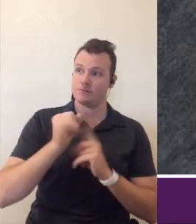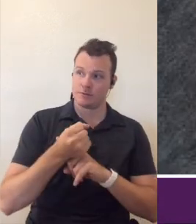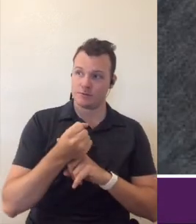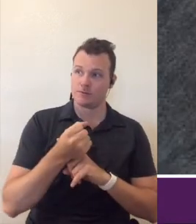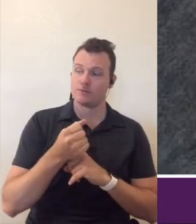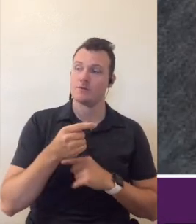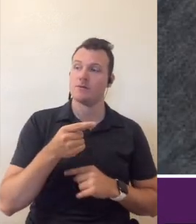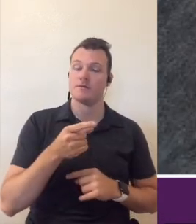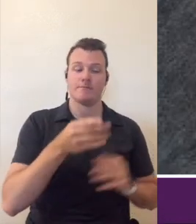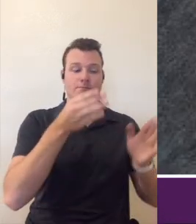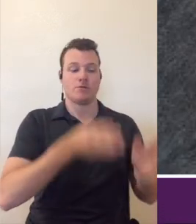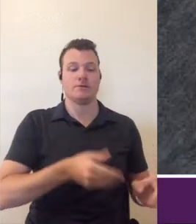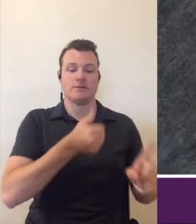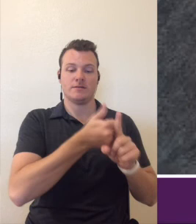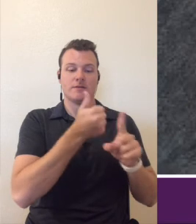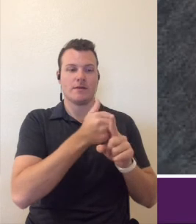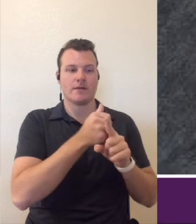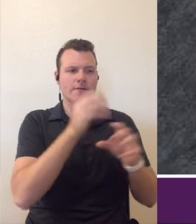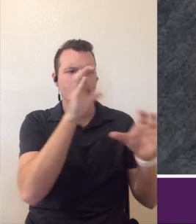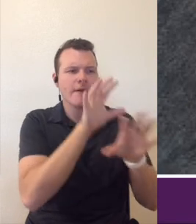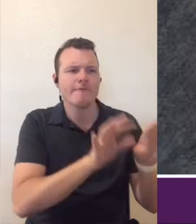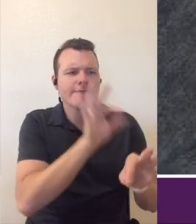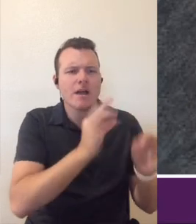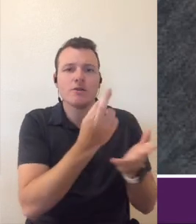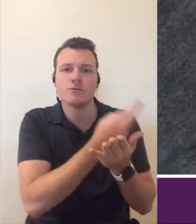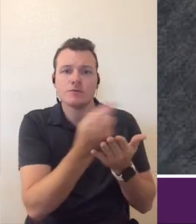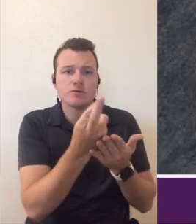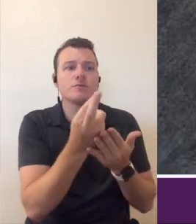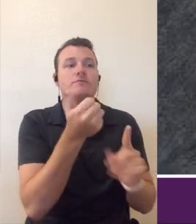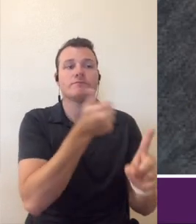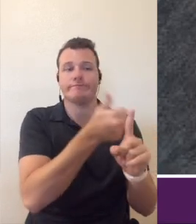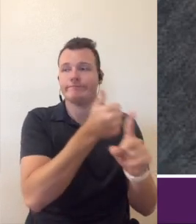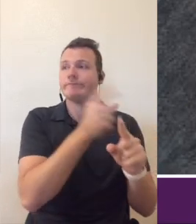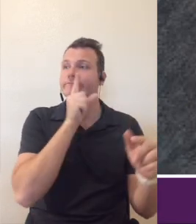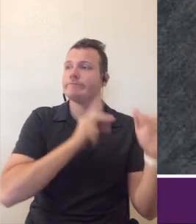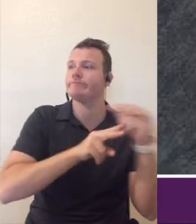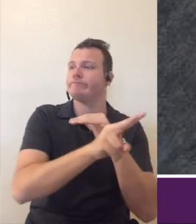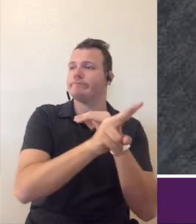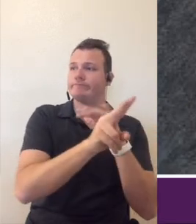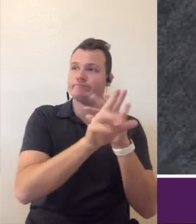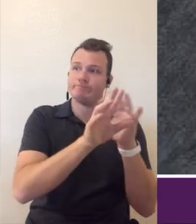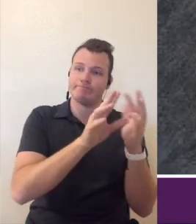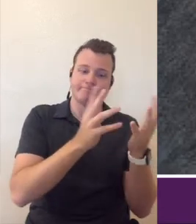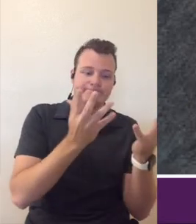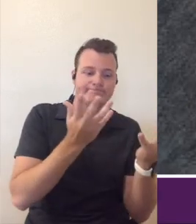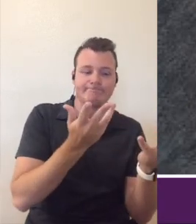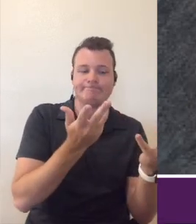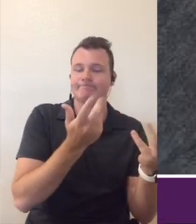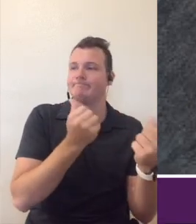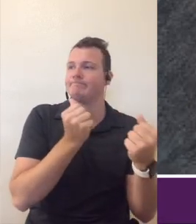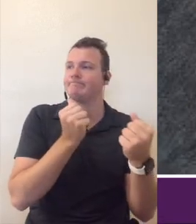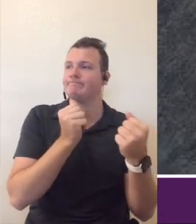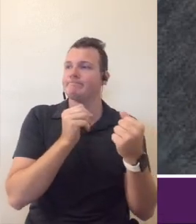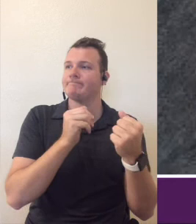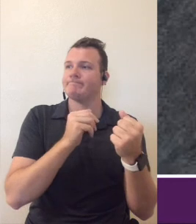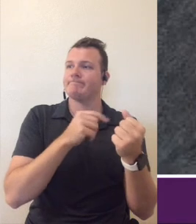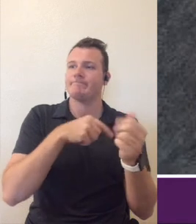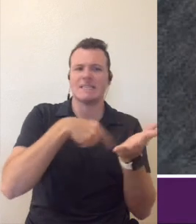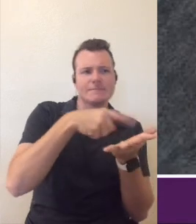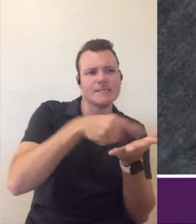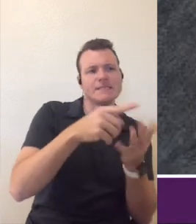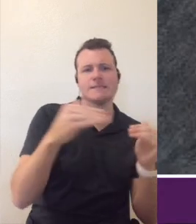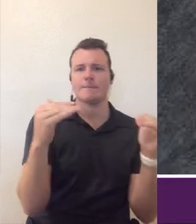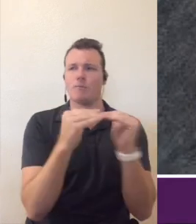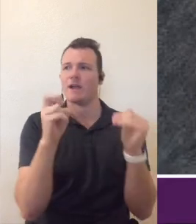life. Is there, in that case, a way for them to find some resources so that they could predict